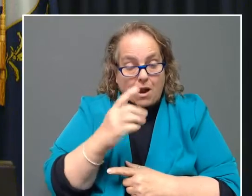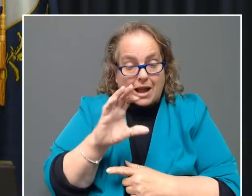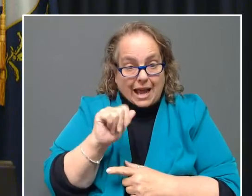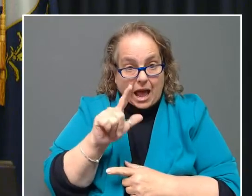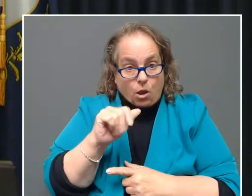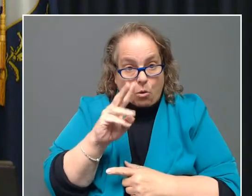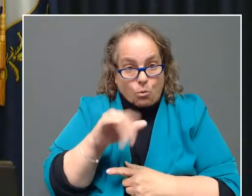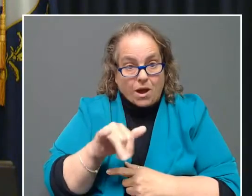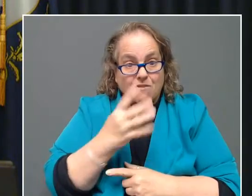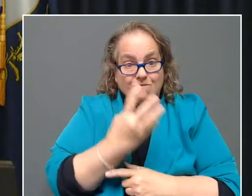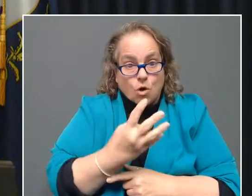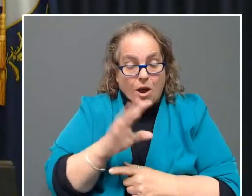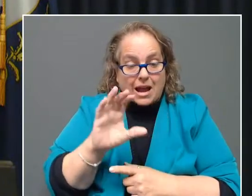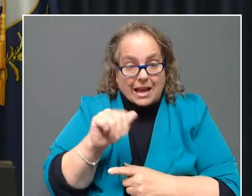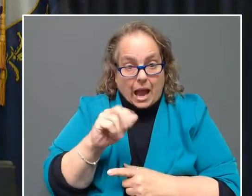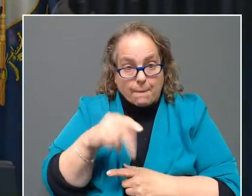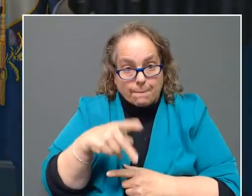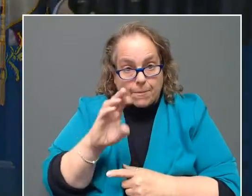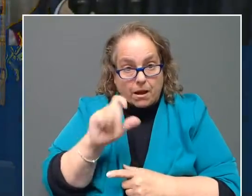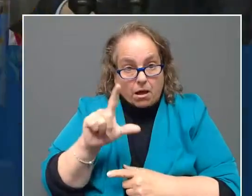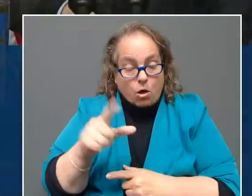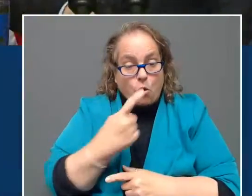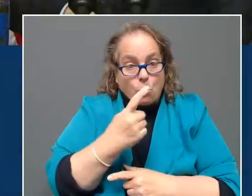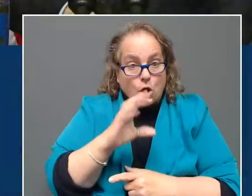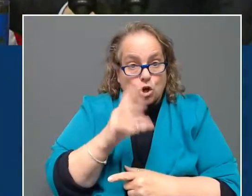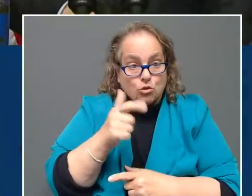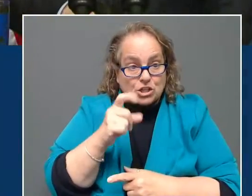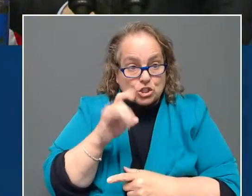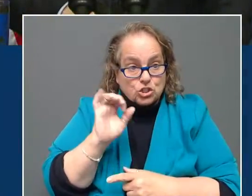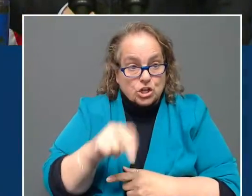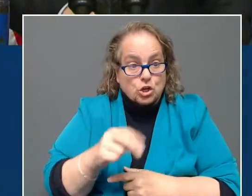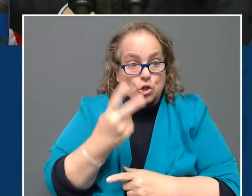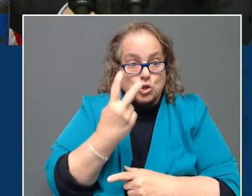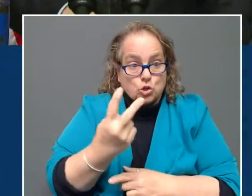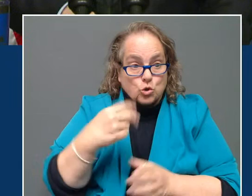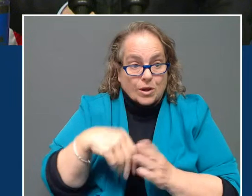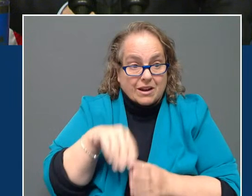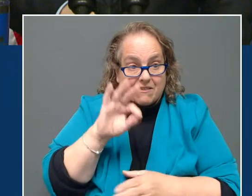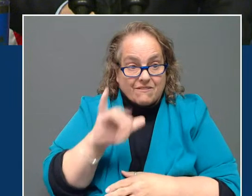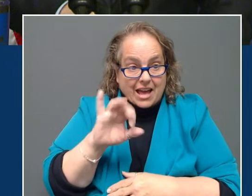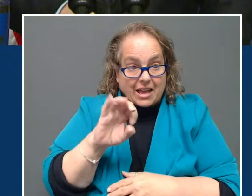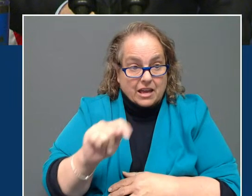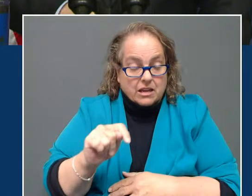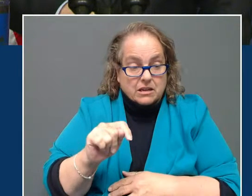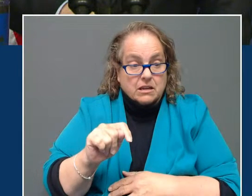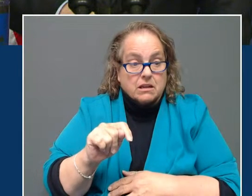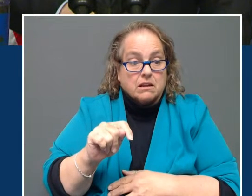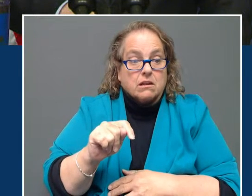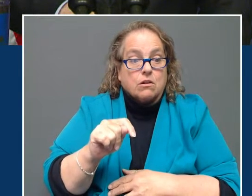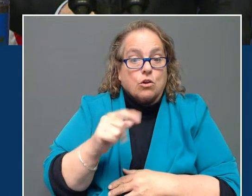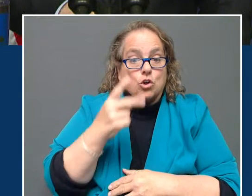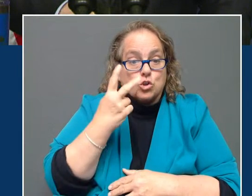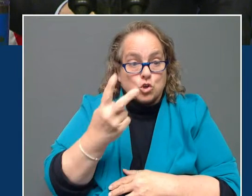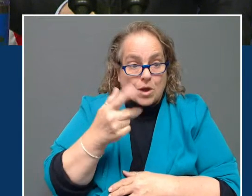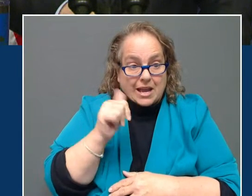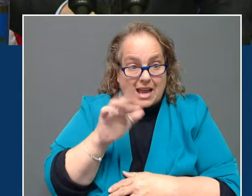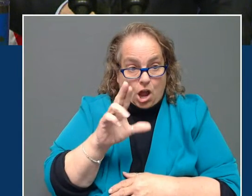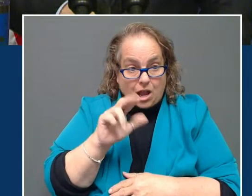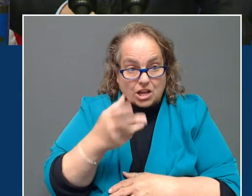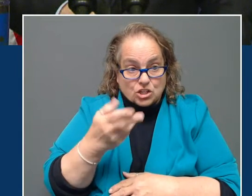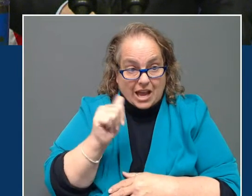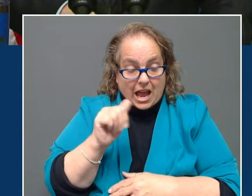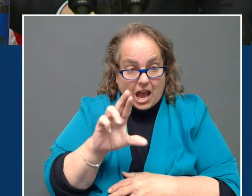4 in Campbell, 1 in Christian, 2 in Fayette, there they are, 2 in Garrett, 8